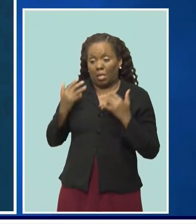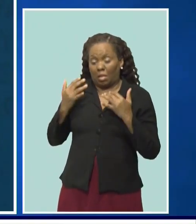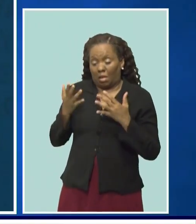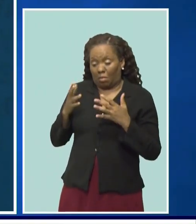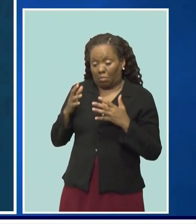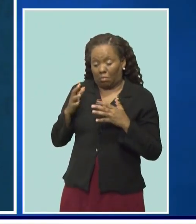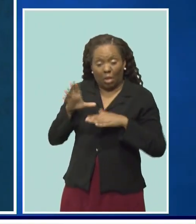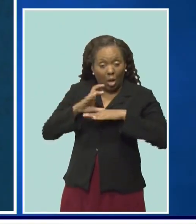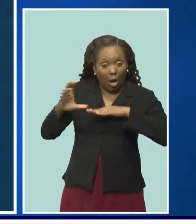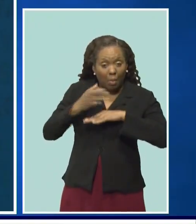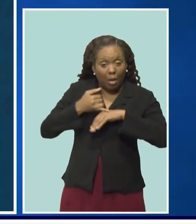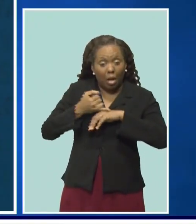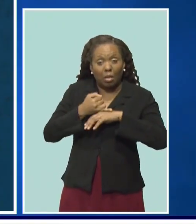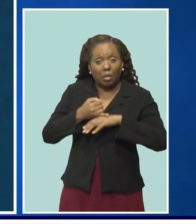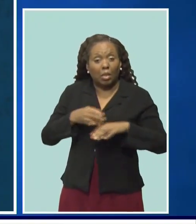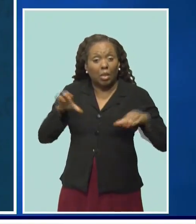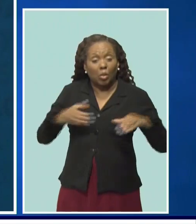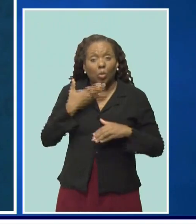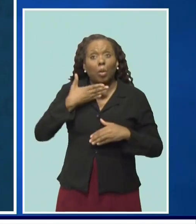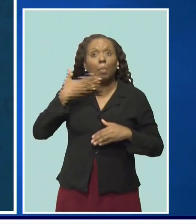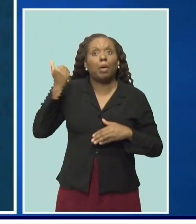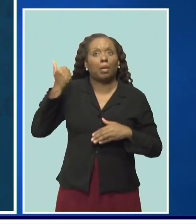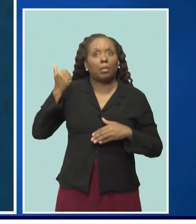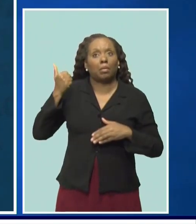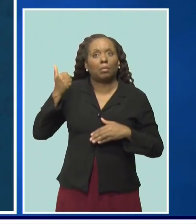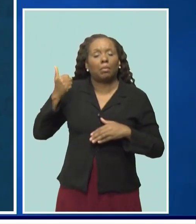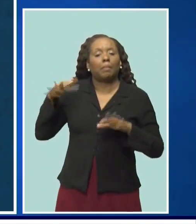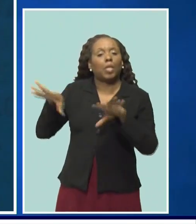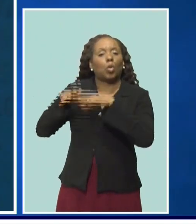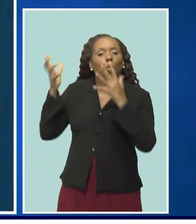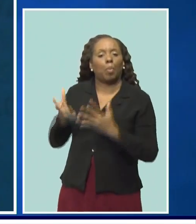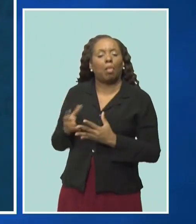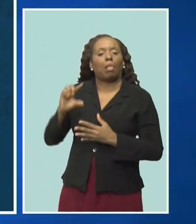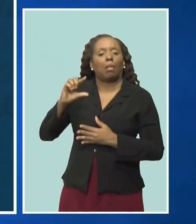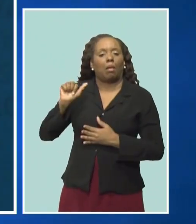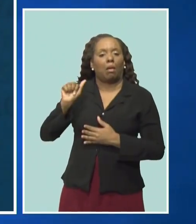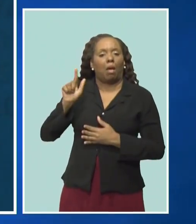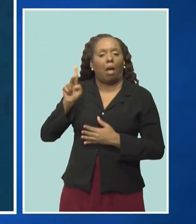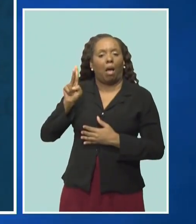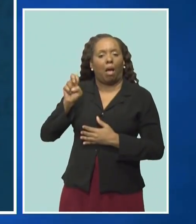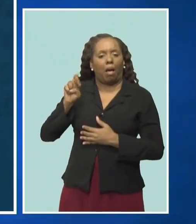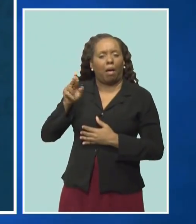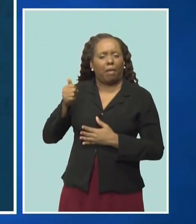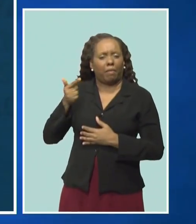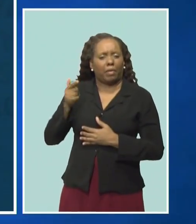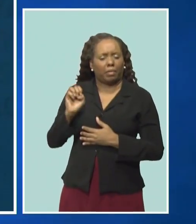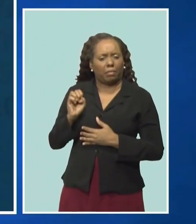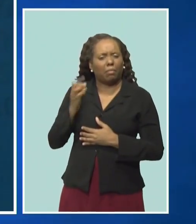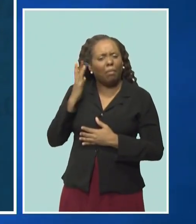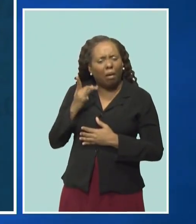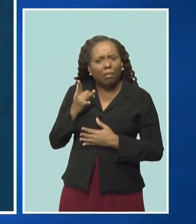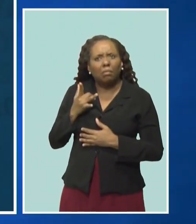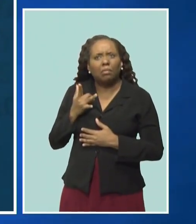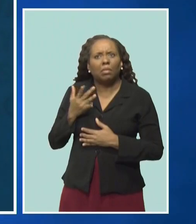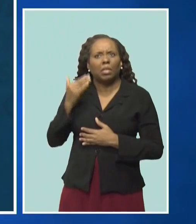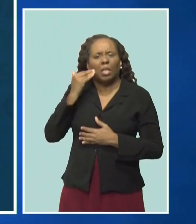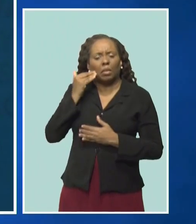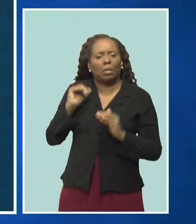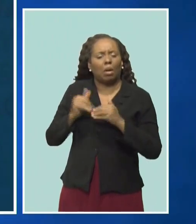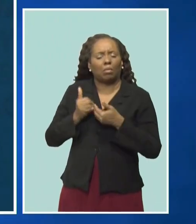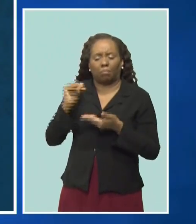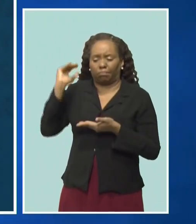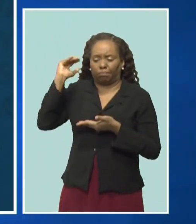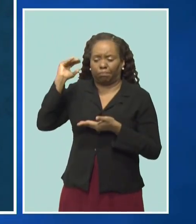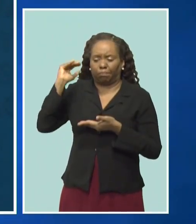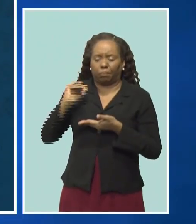reason why they're doing better, well, because they have taken seriously the need to trim down debt.